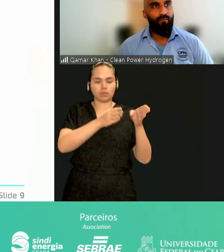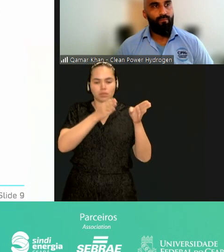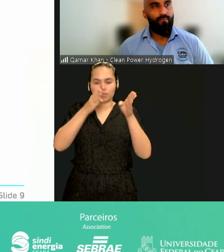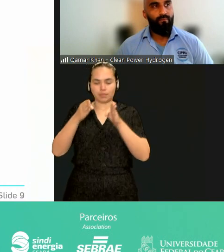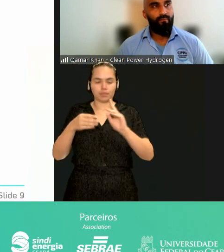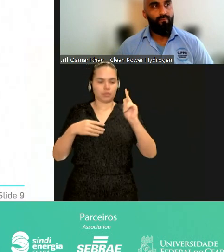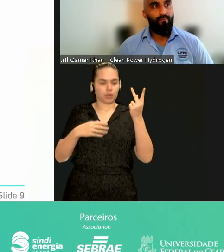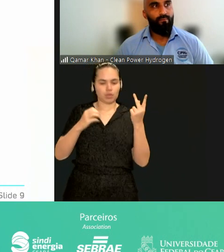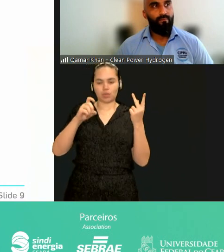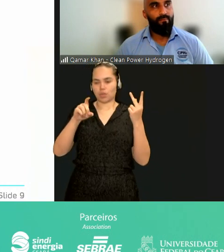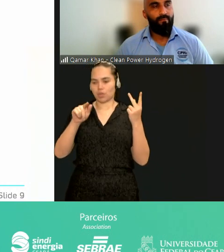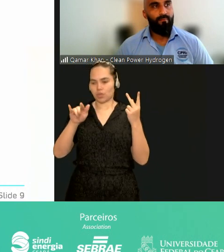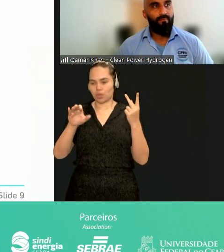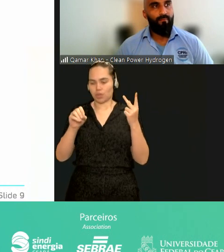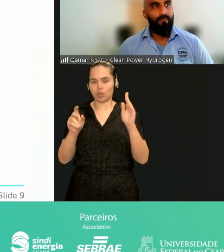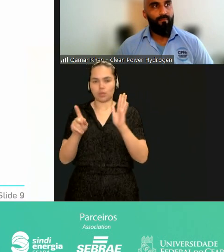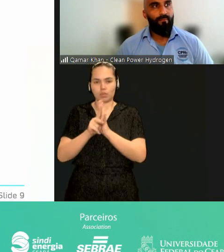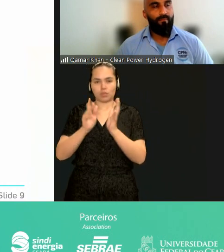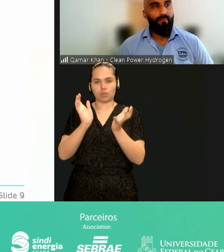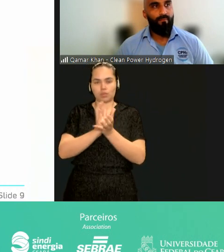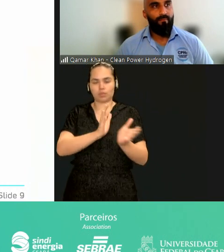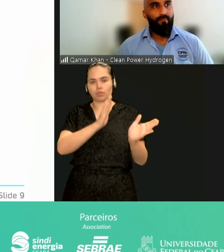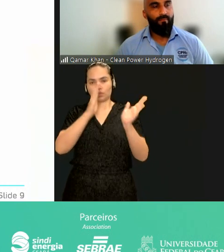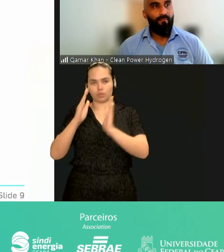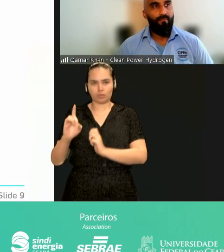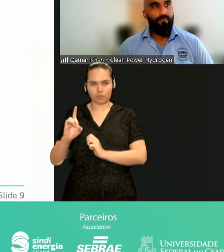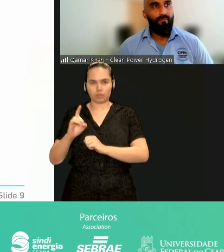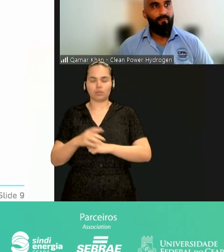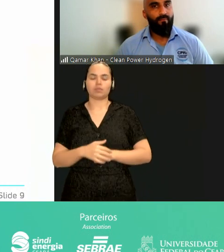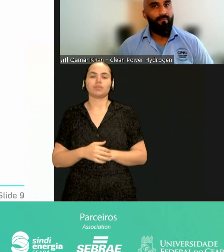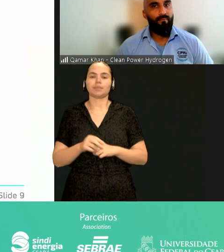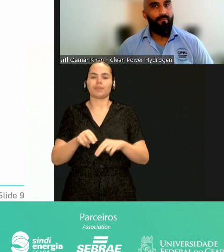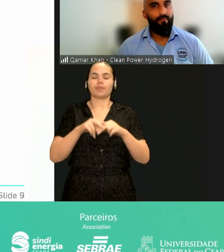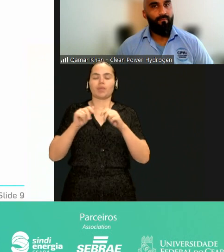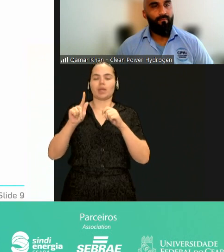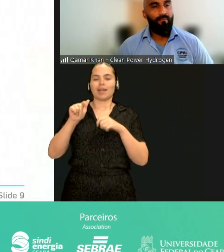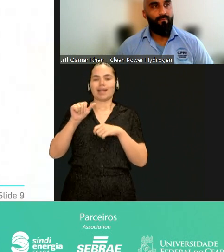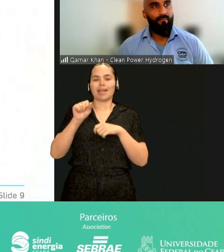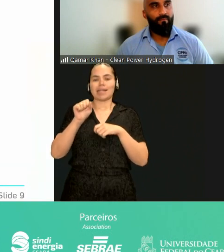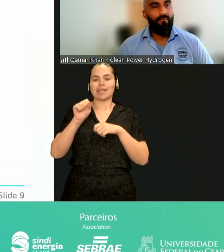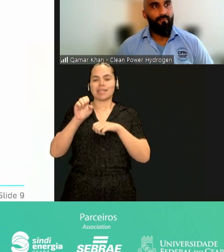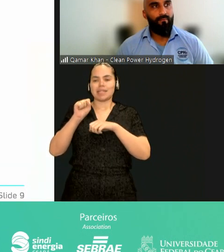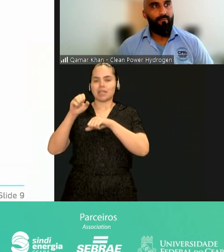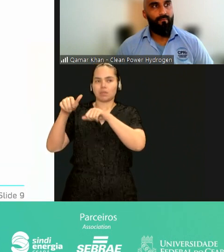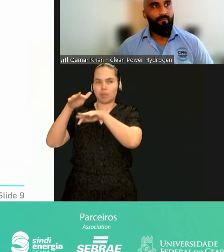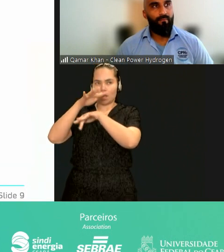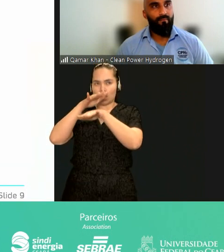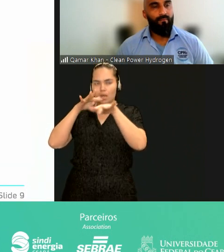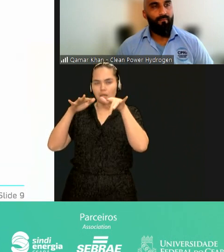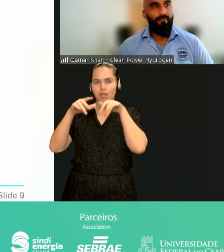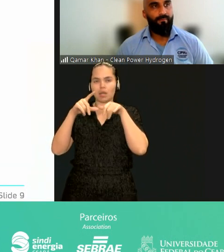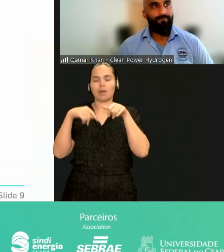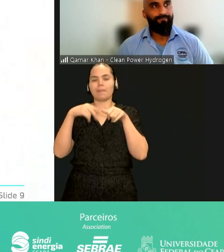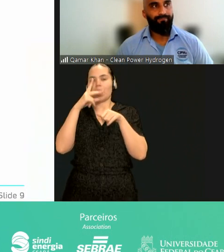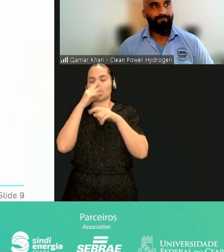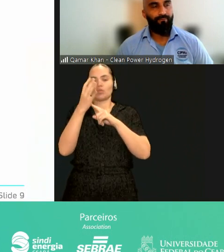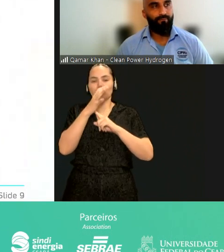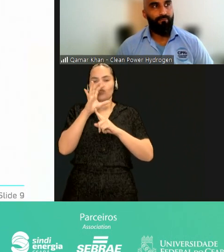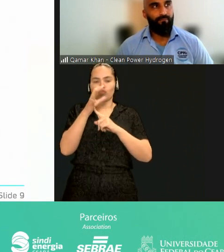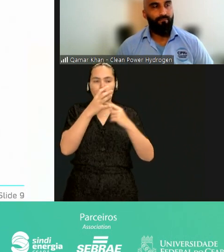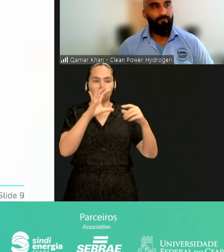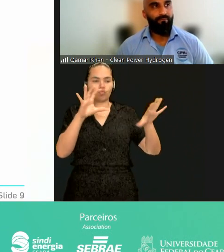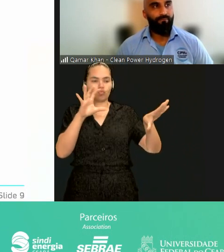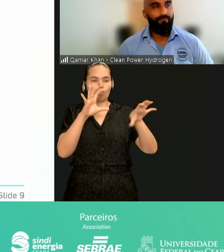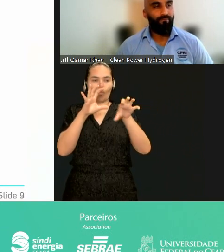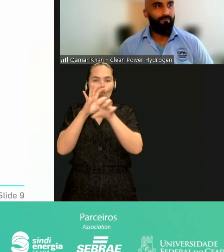The wet gas enters the dryers. Desiccant removes the water from the mixed gas stream, and gas continues its journey